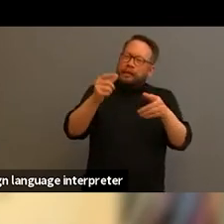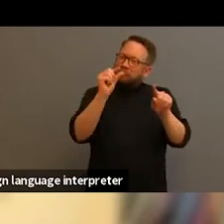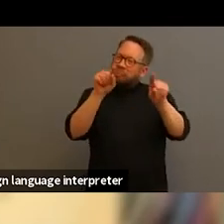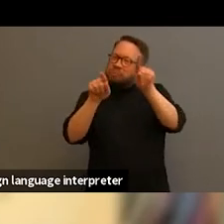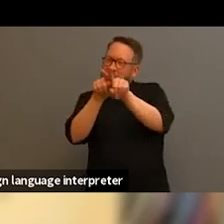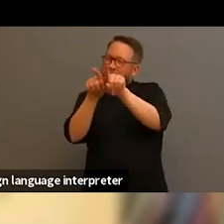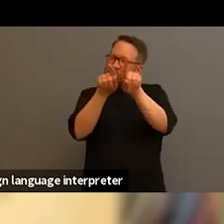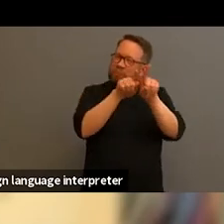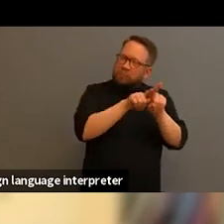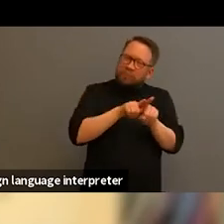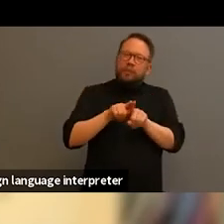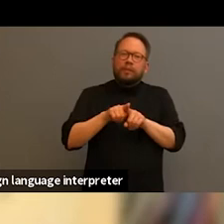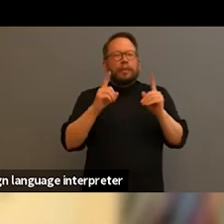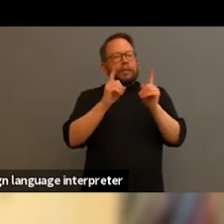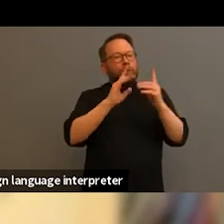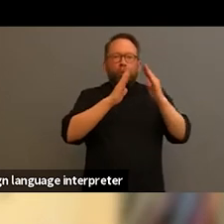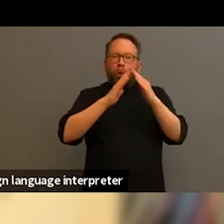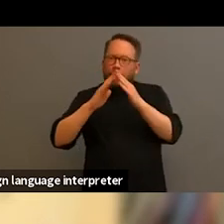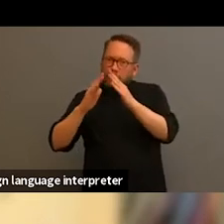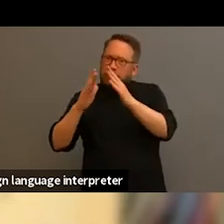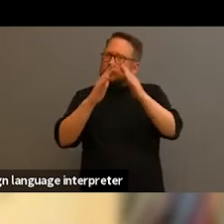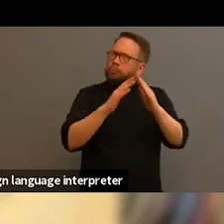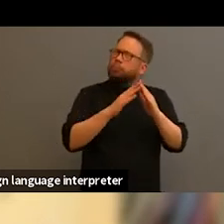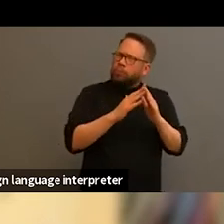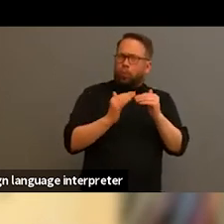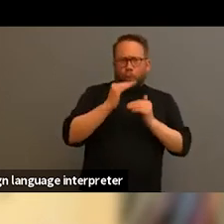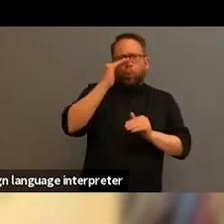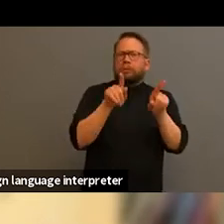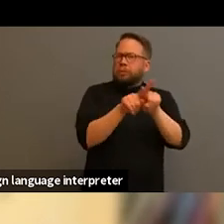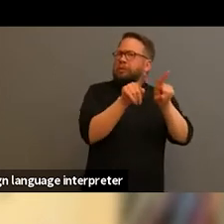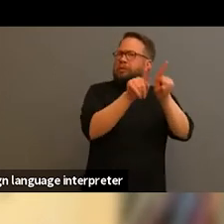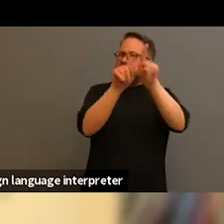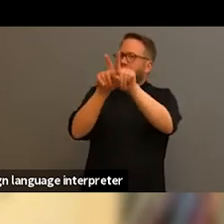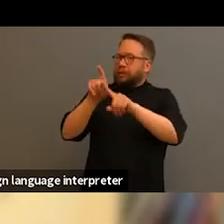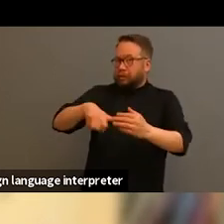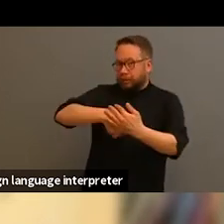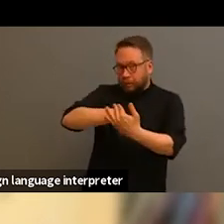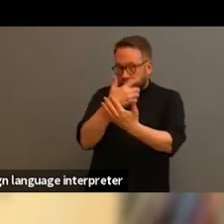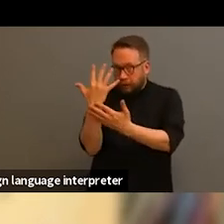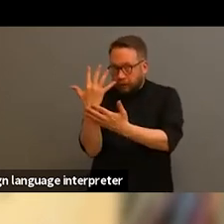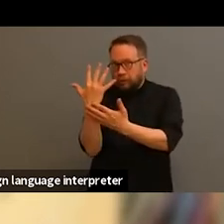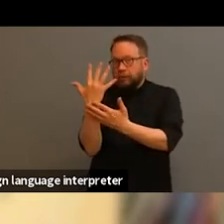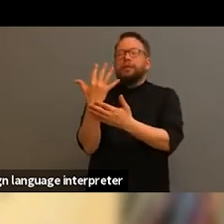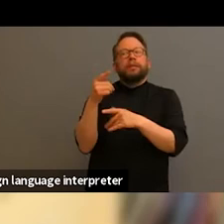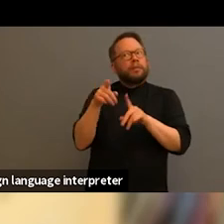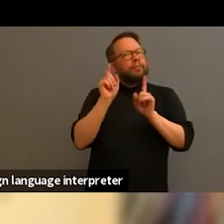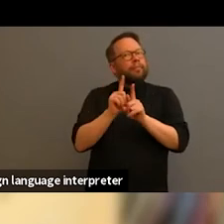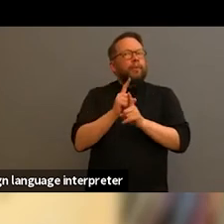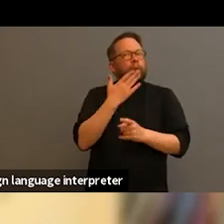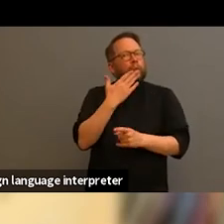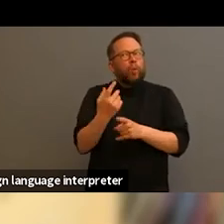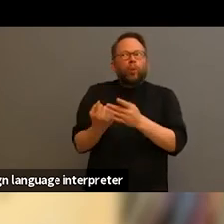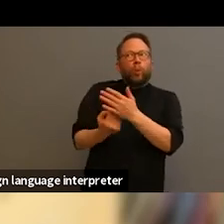societies have many similarities, which is a great opportunity actually to also